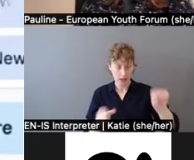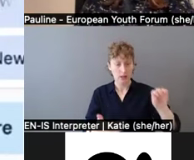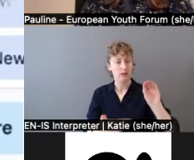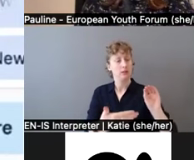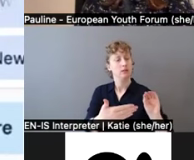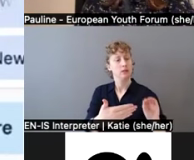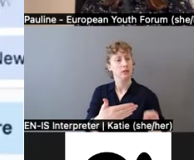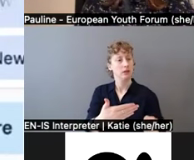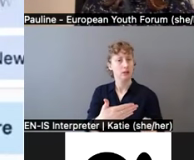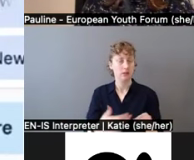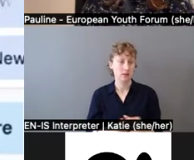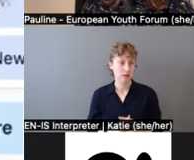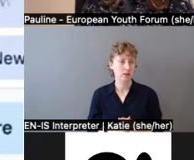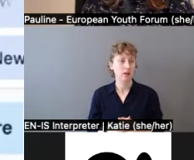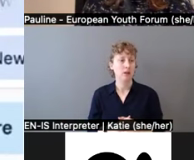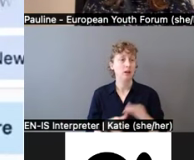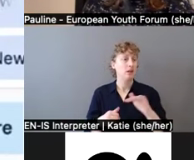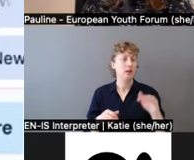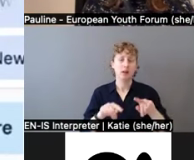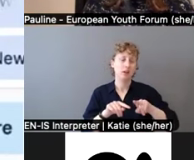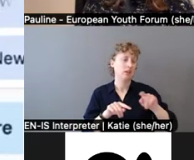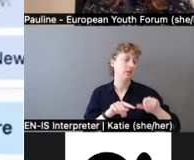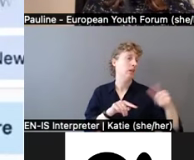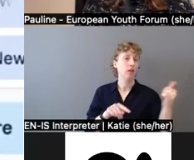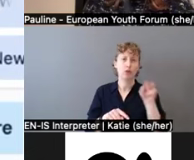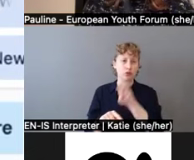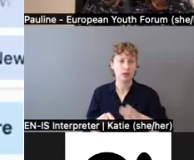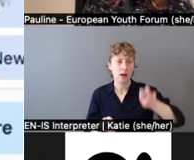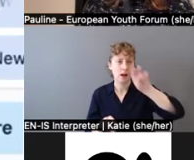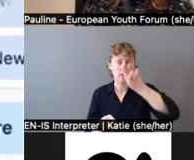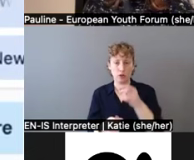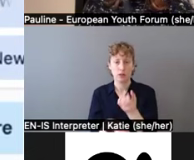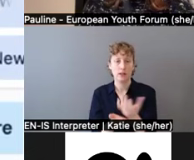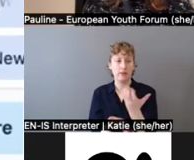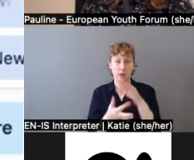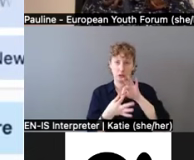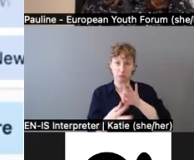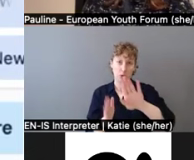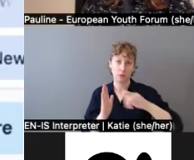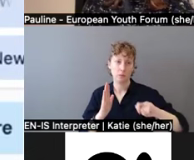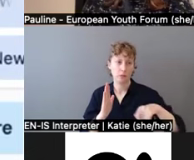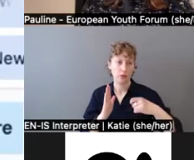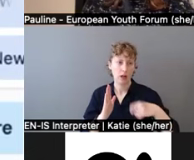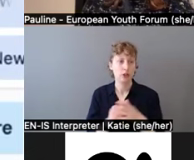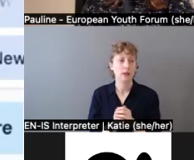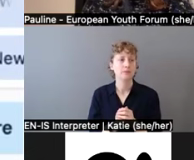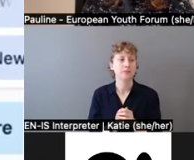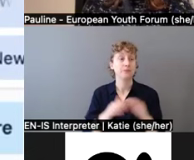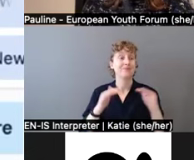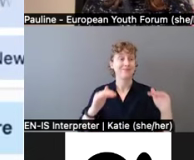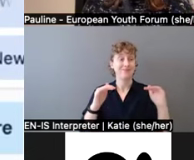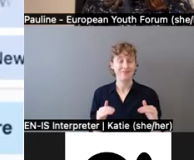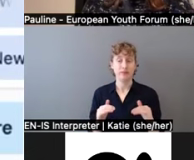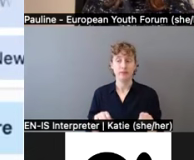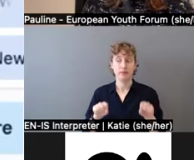And then you can also include any other travels that you may have in the context of your project. Capacity development, this relates